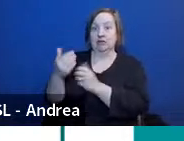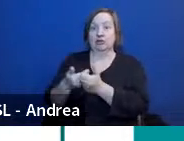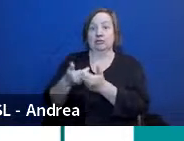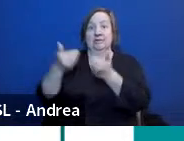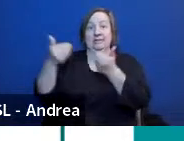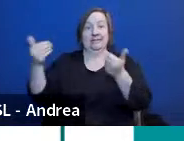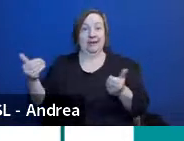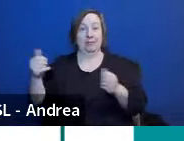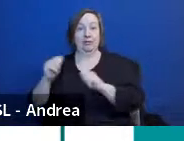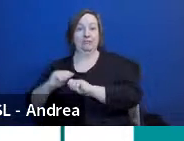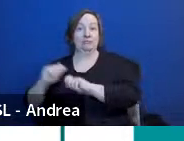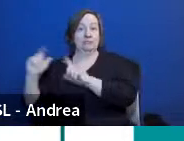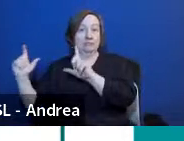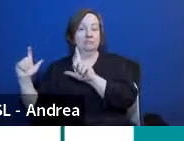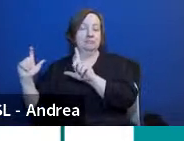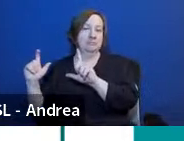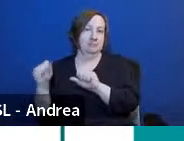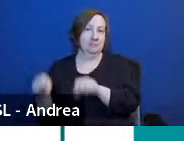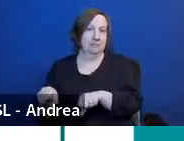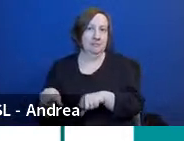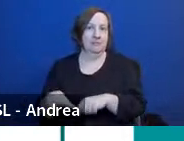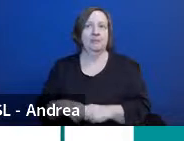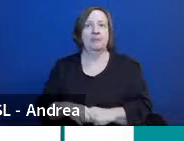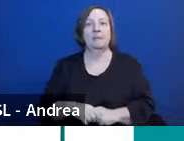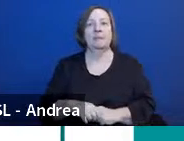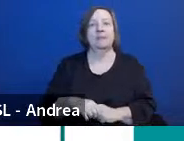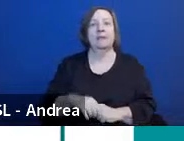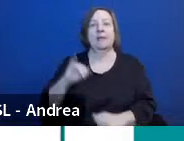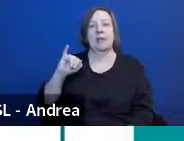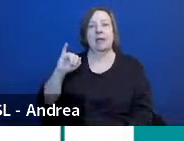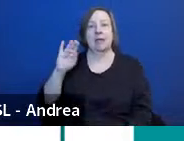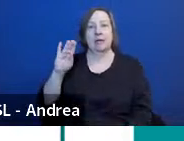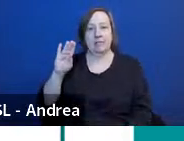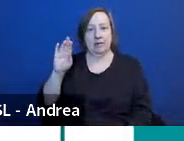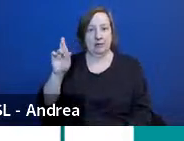separate browser window. Go to